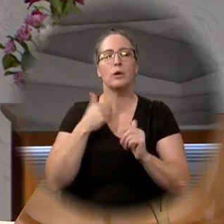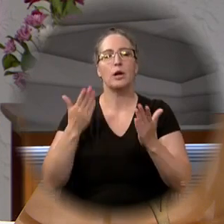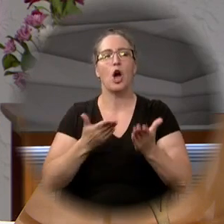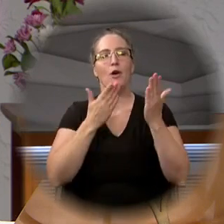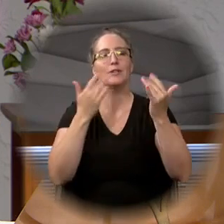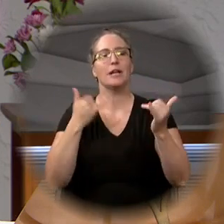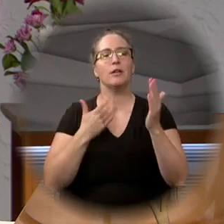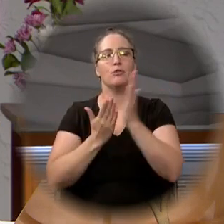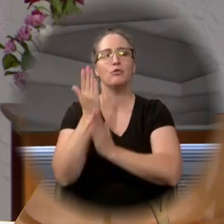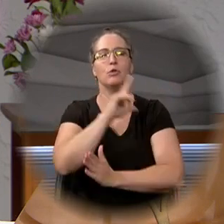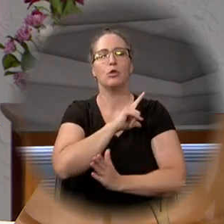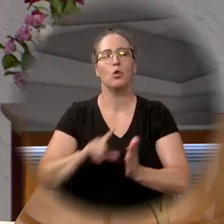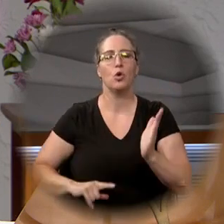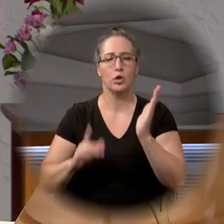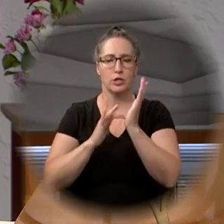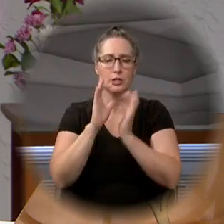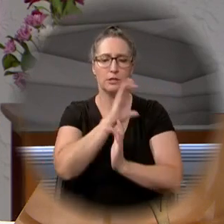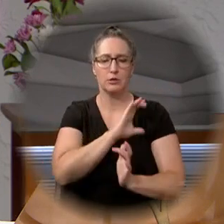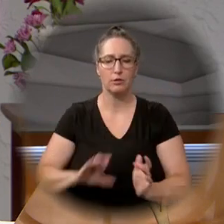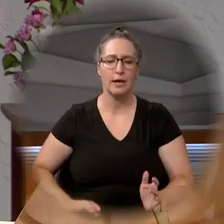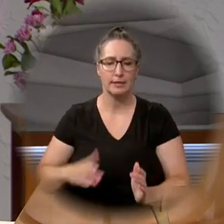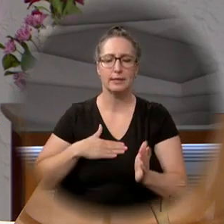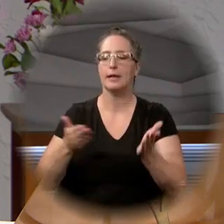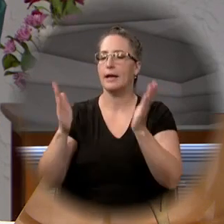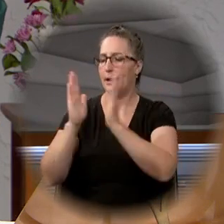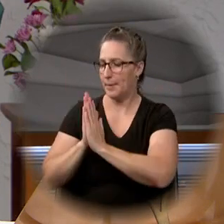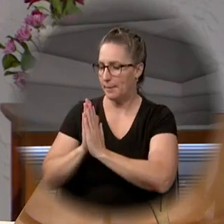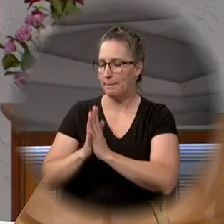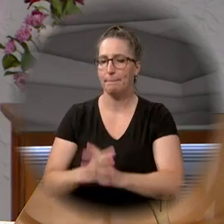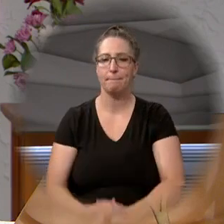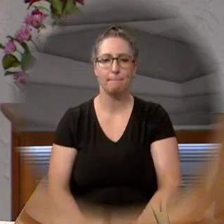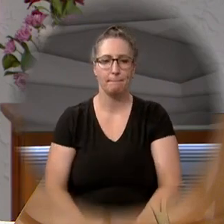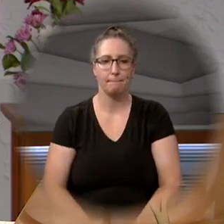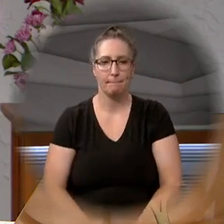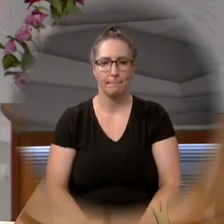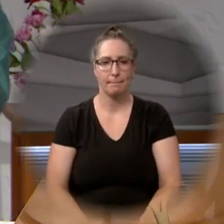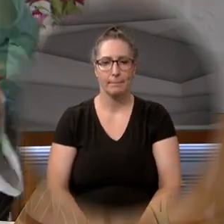offer them in the name of Jesus Christ, our Lord. Amen.